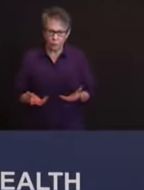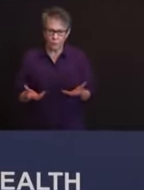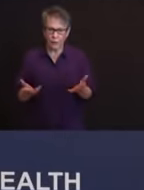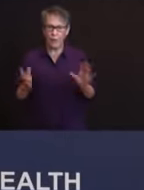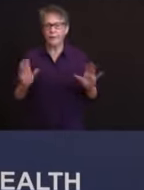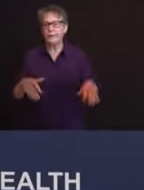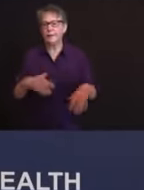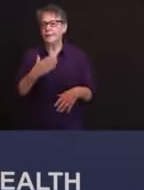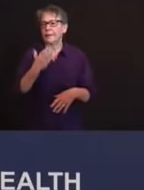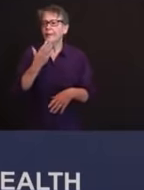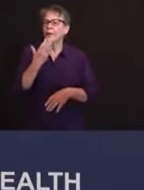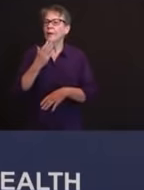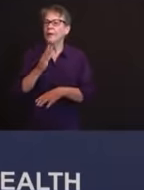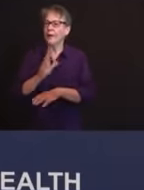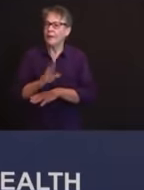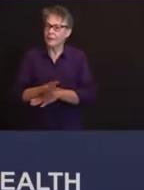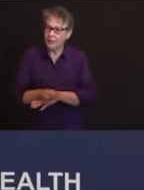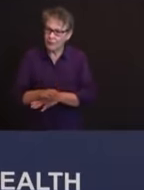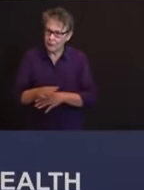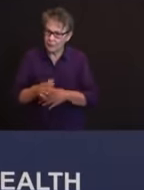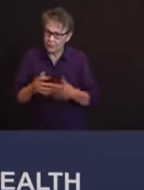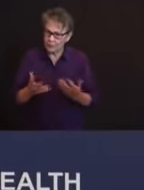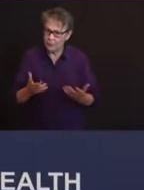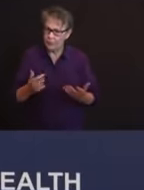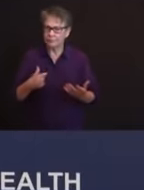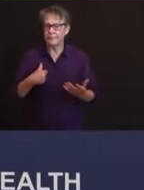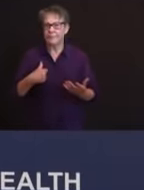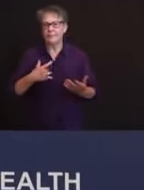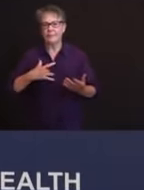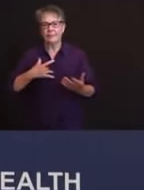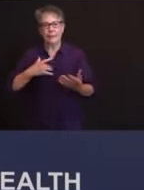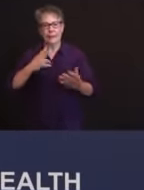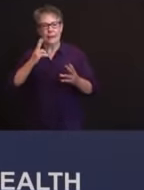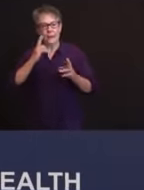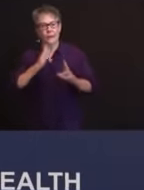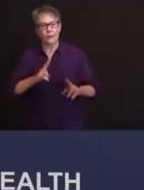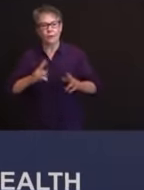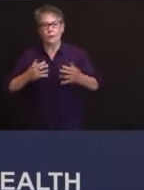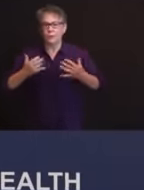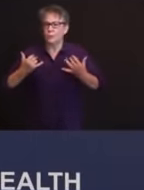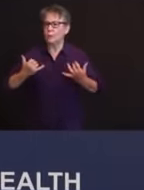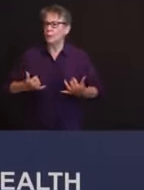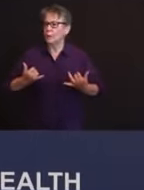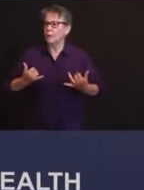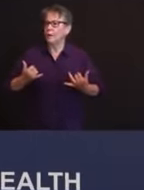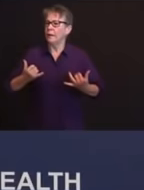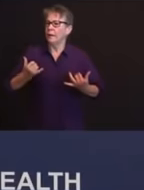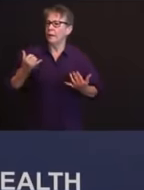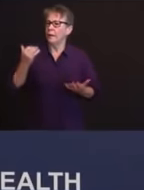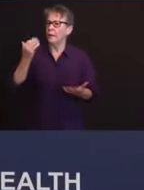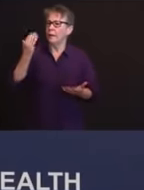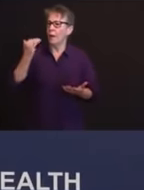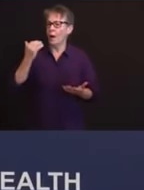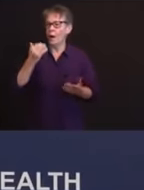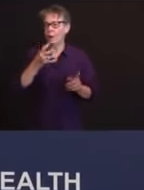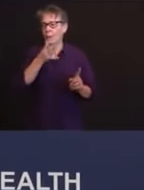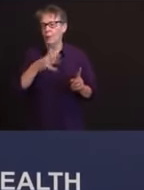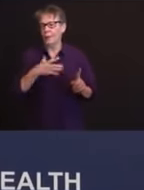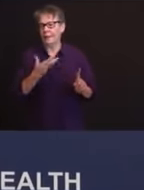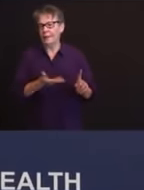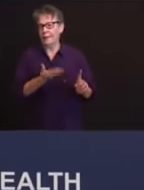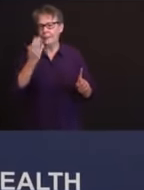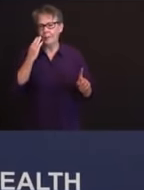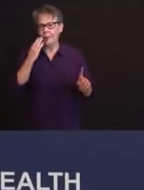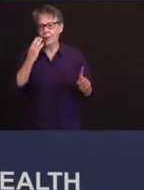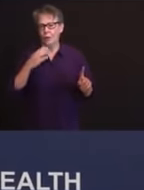Good afternoon, everyone. Honored to be joined, as always, by the woman to my right who needs no introduction, the Commissioner of